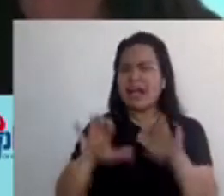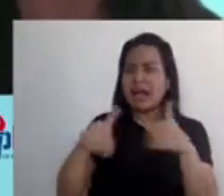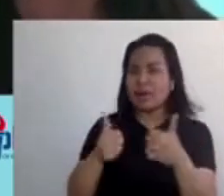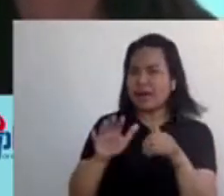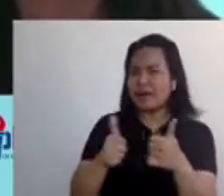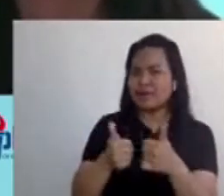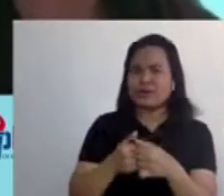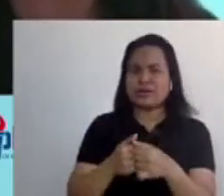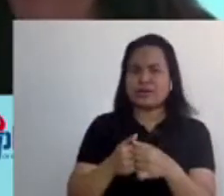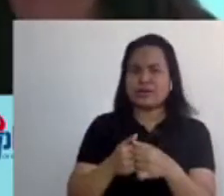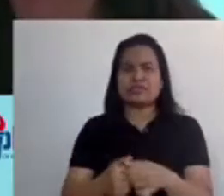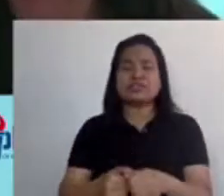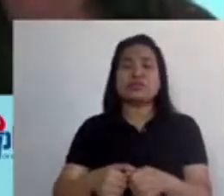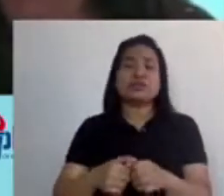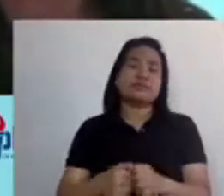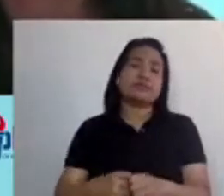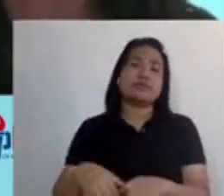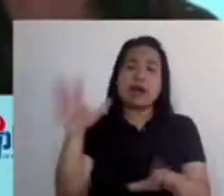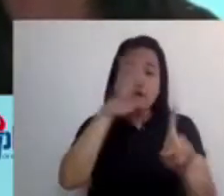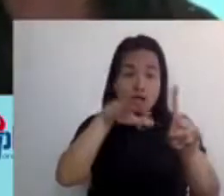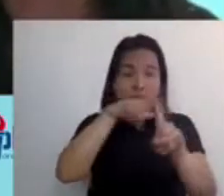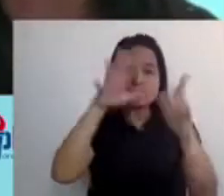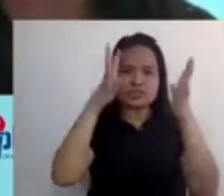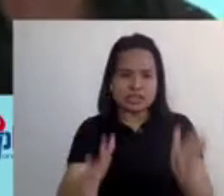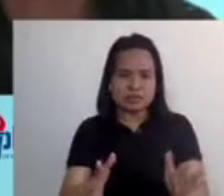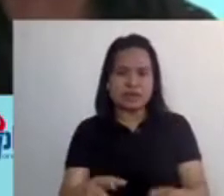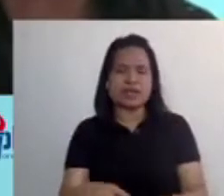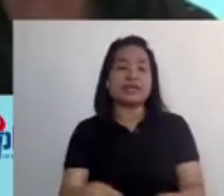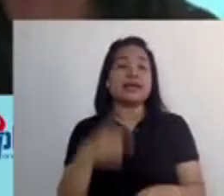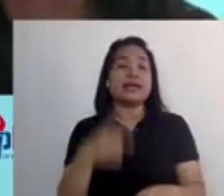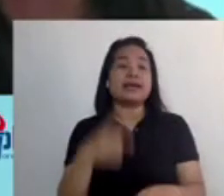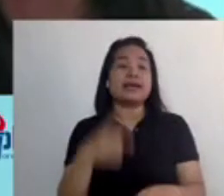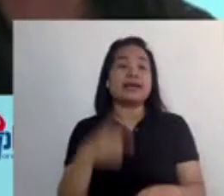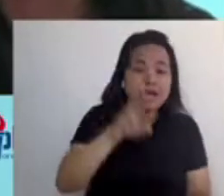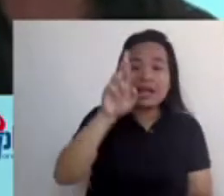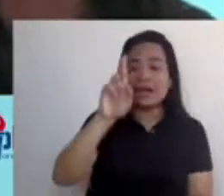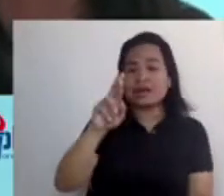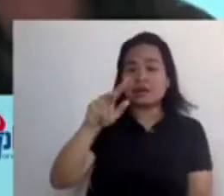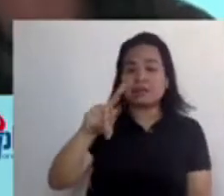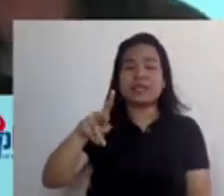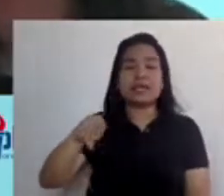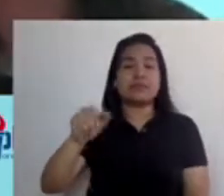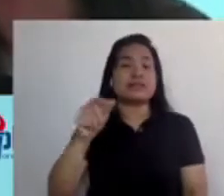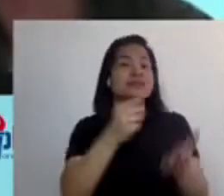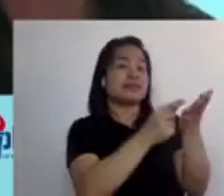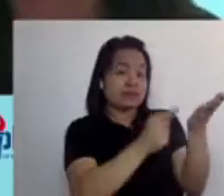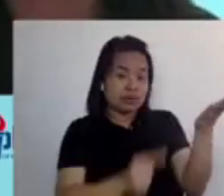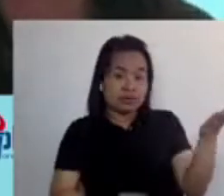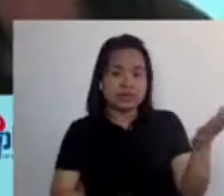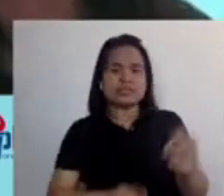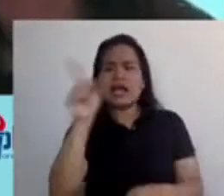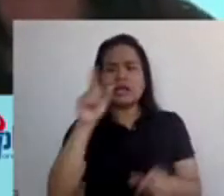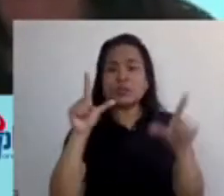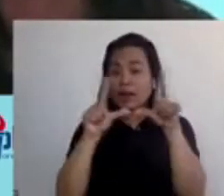COT RPMS rubric so that they can see what level you are demonstrating